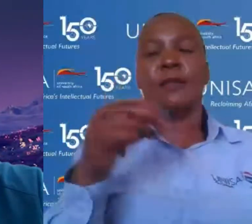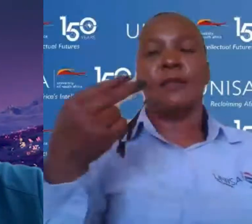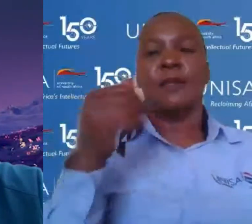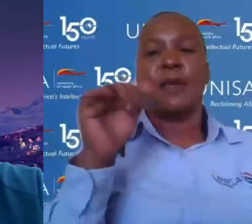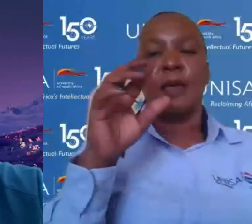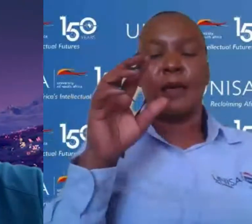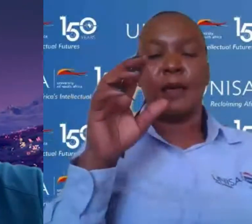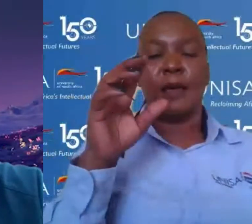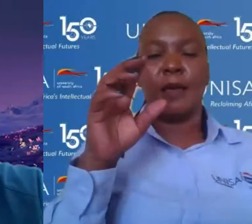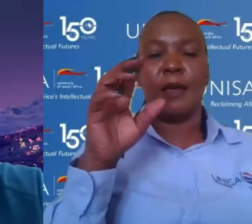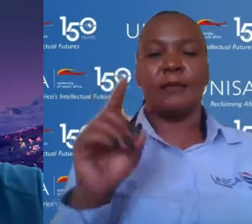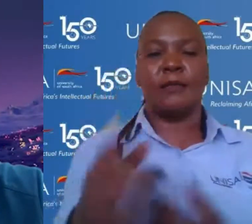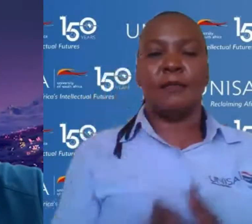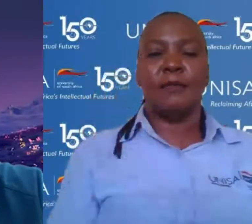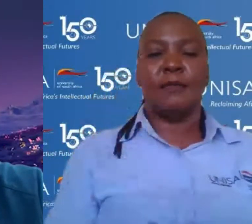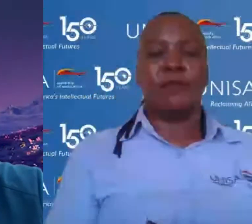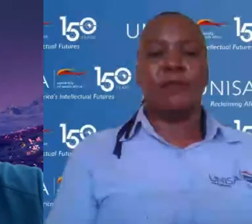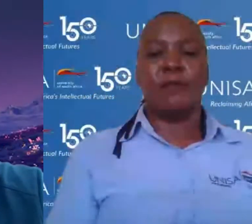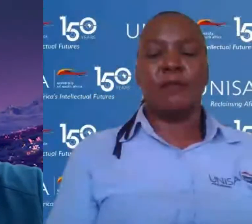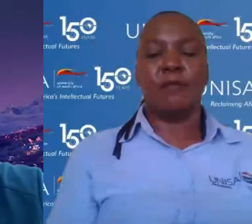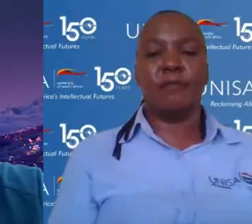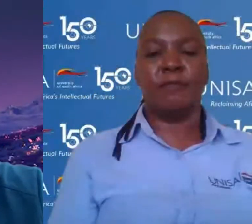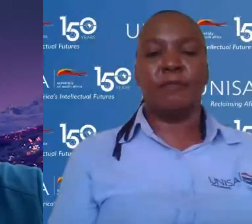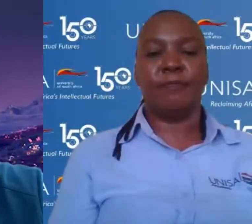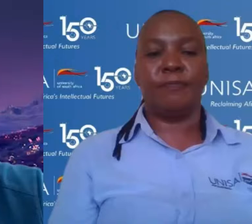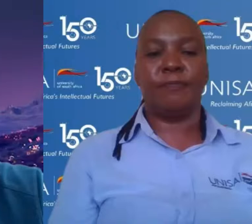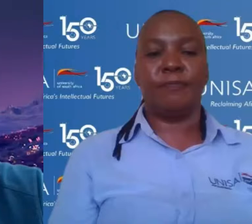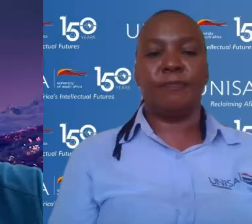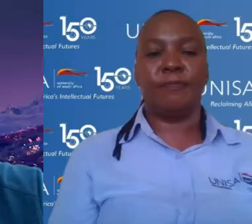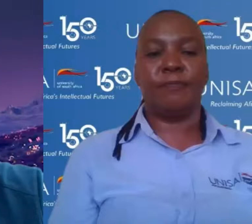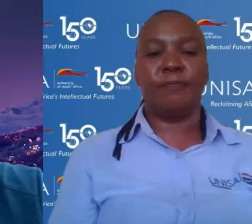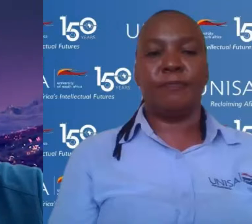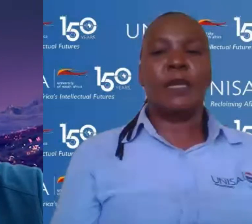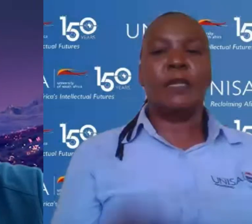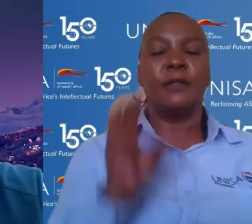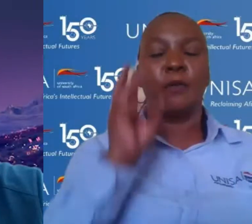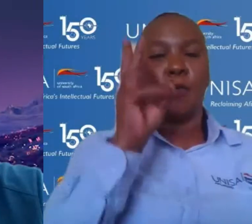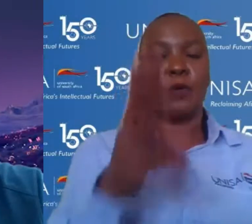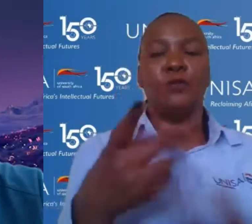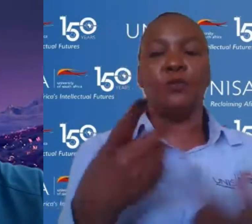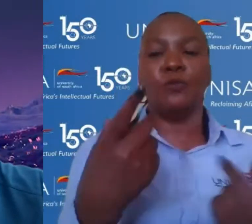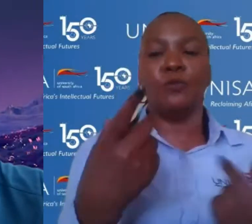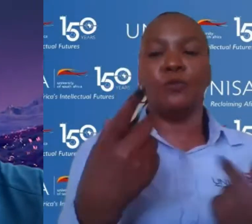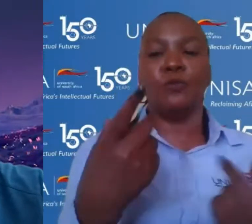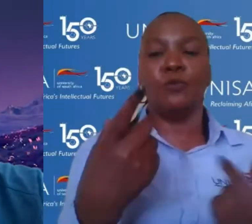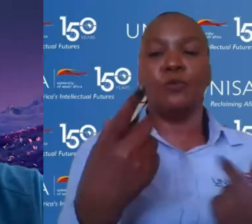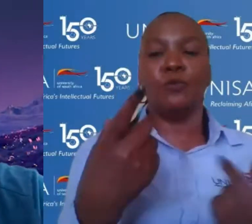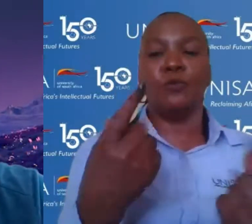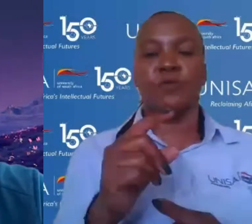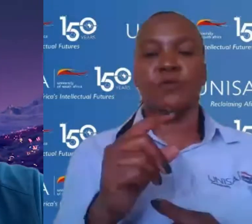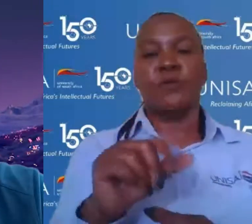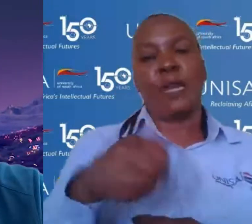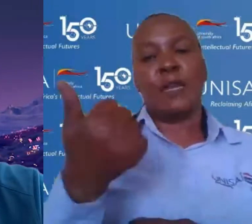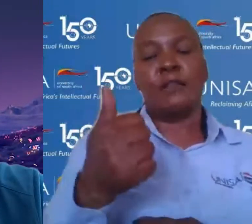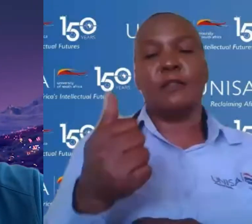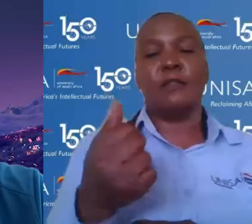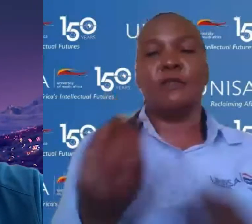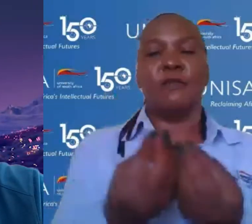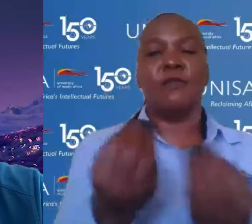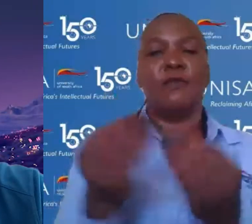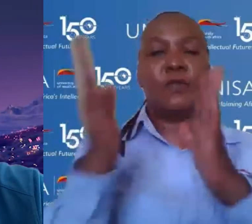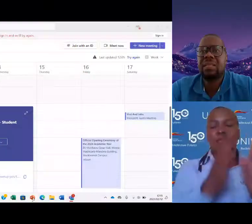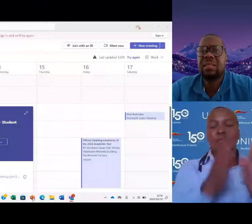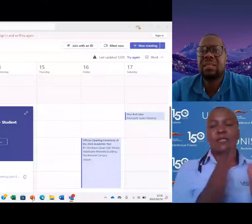Dawood, is my colleague. She's going to take you through the next few slides. Over to